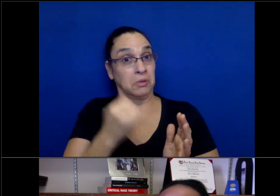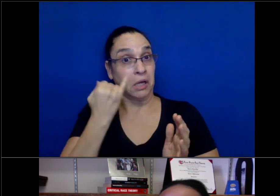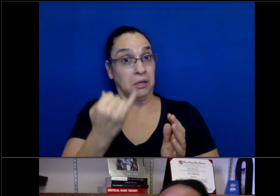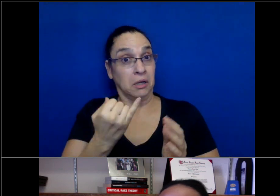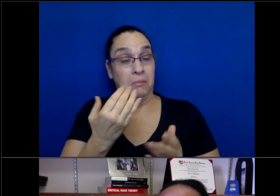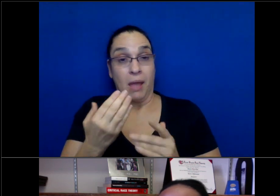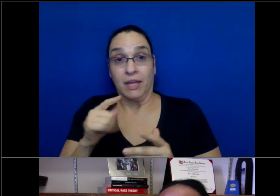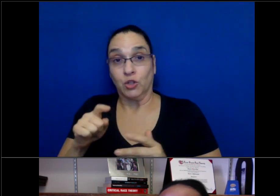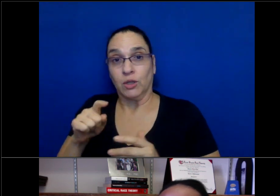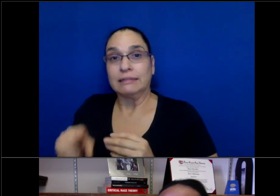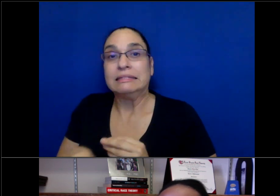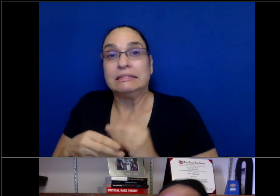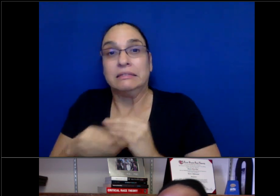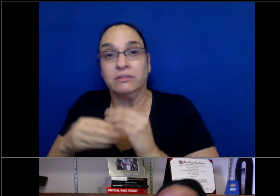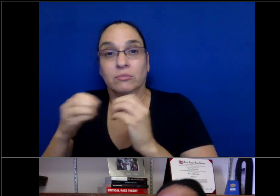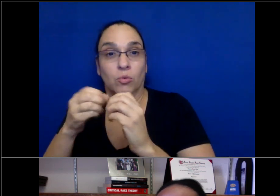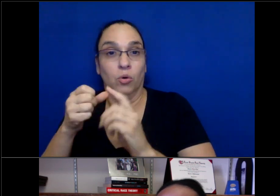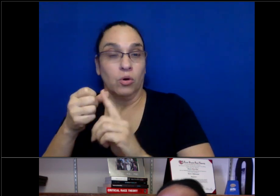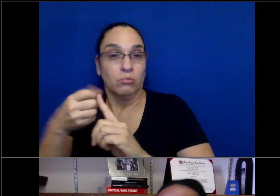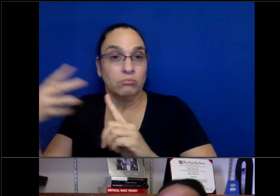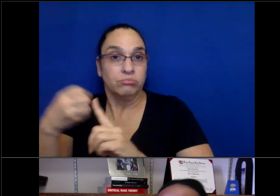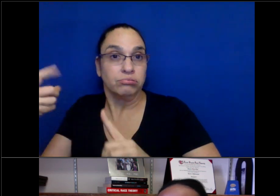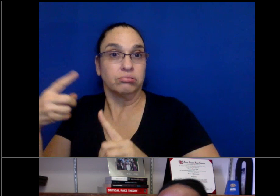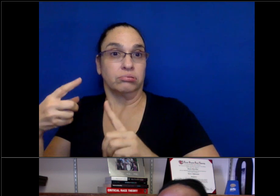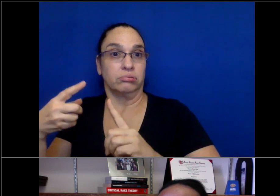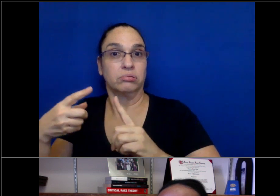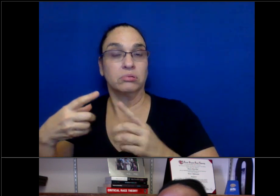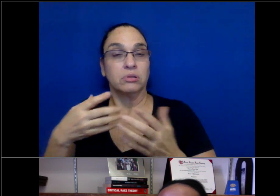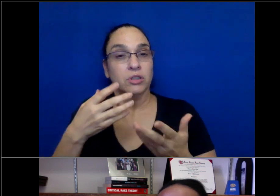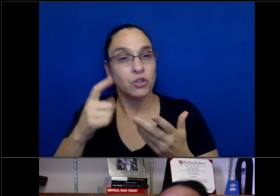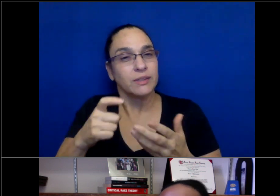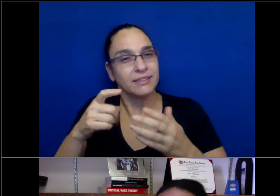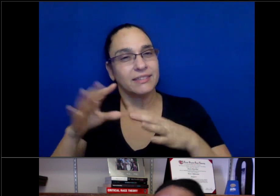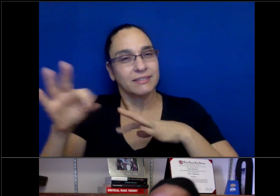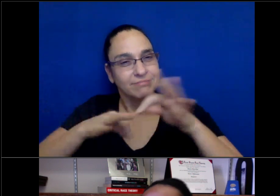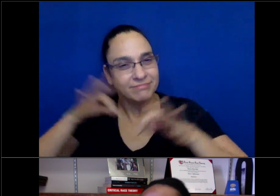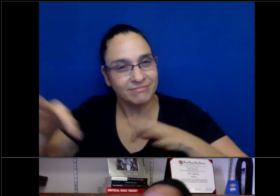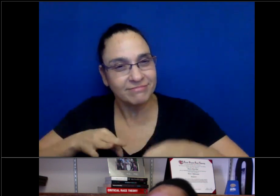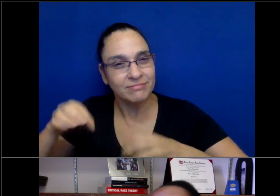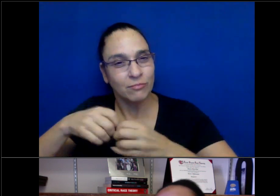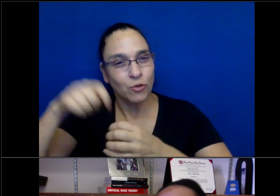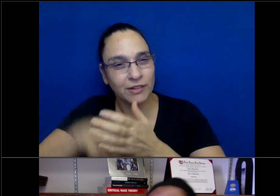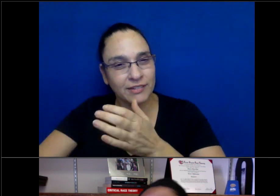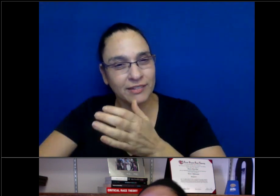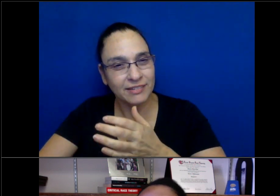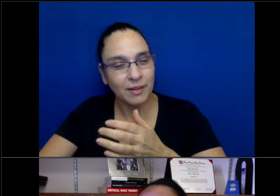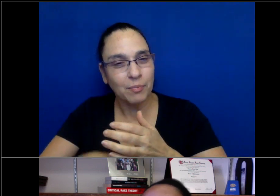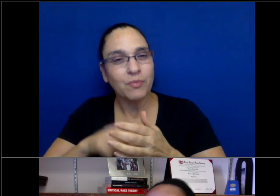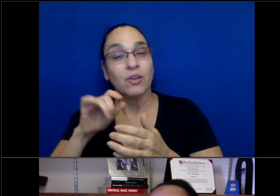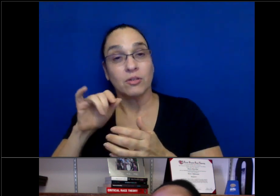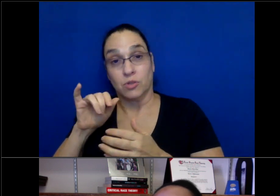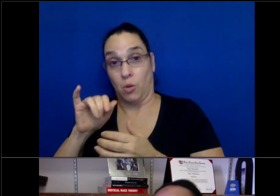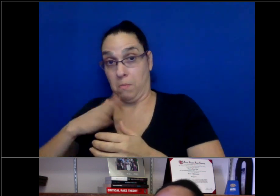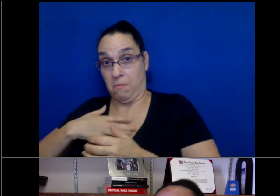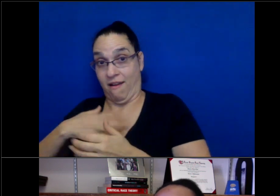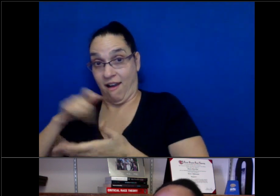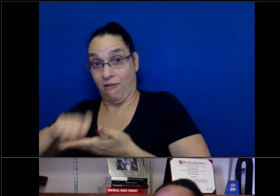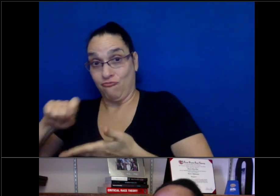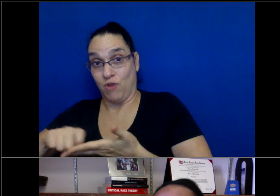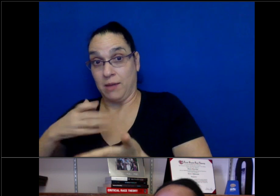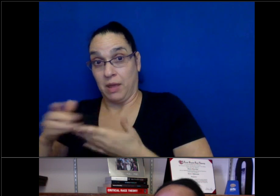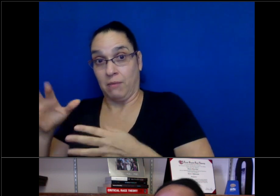work than just to have an idea around. You have to work it out. So that's where you can really more carefully assess where